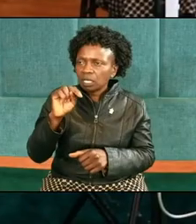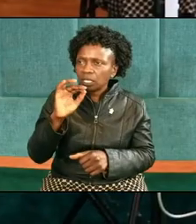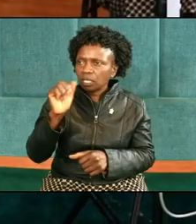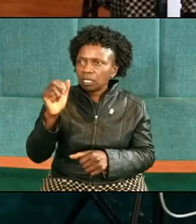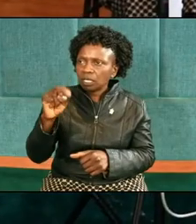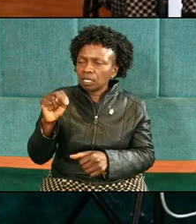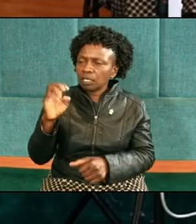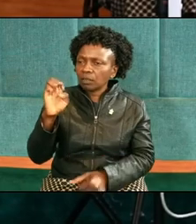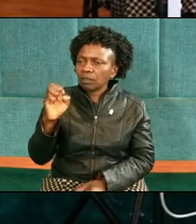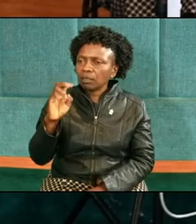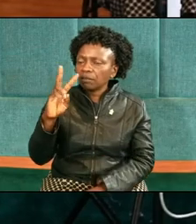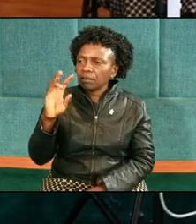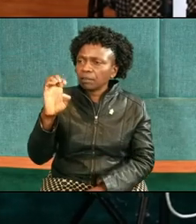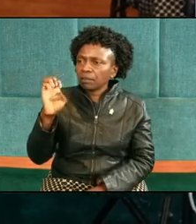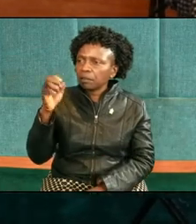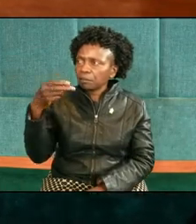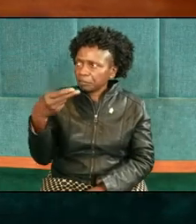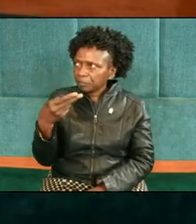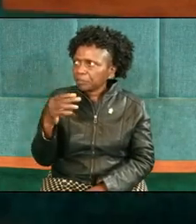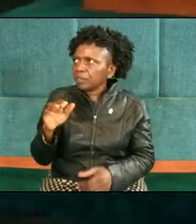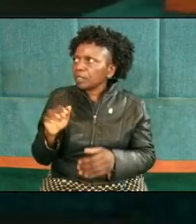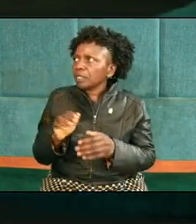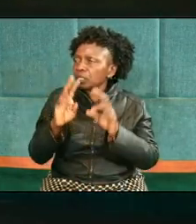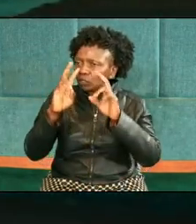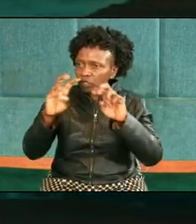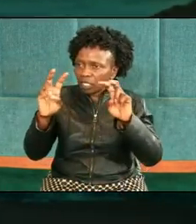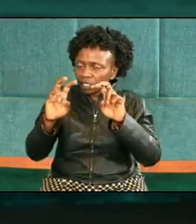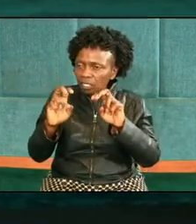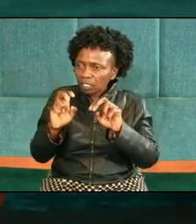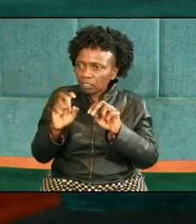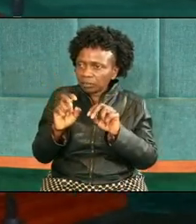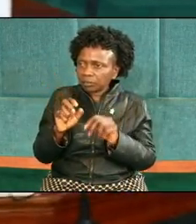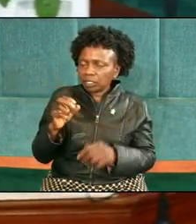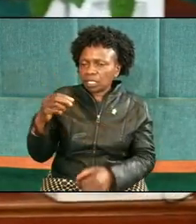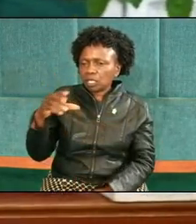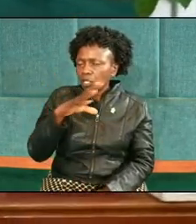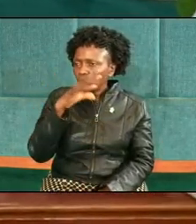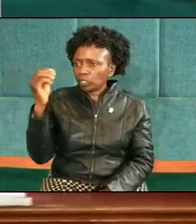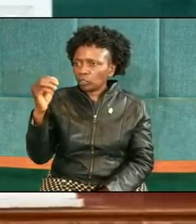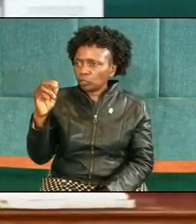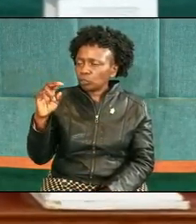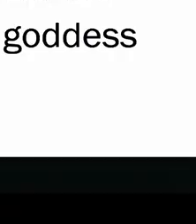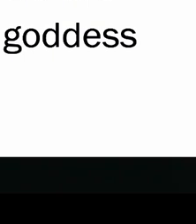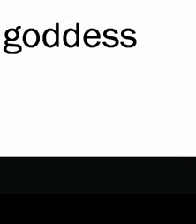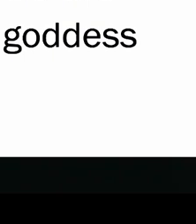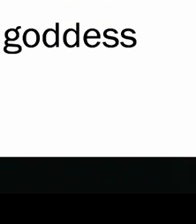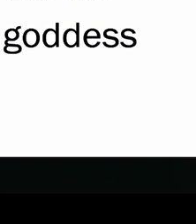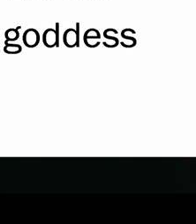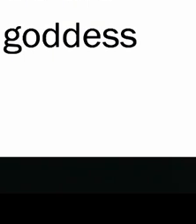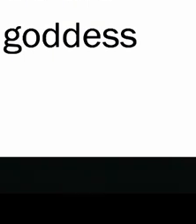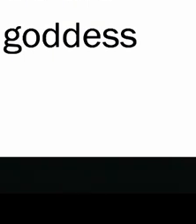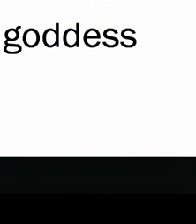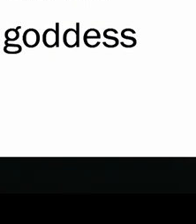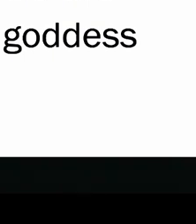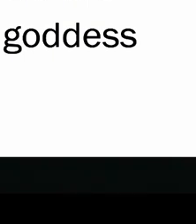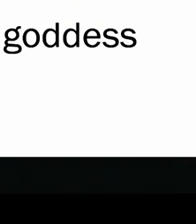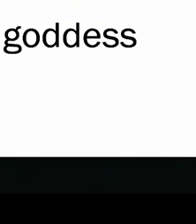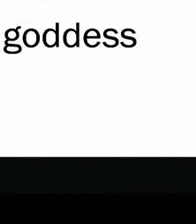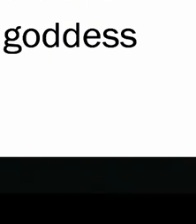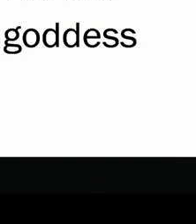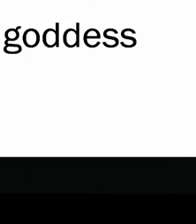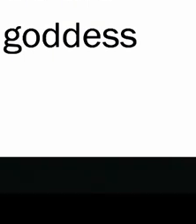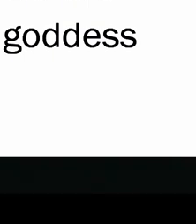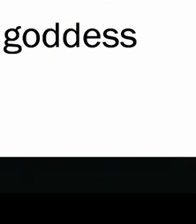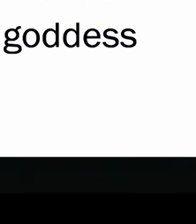check it out. And I went to Google it. And Google says Nineveh was on the east bank